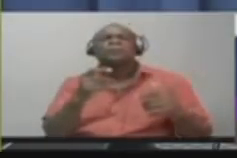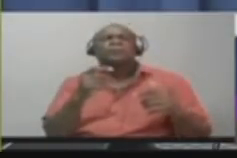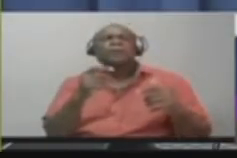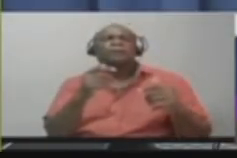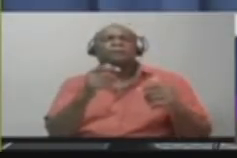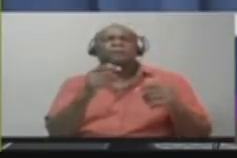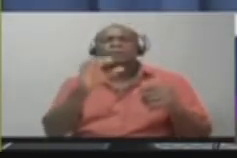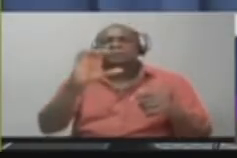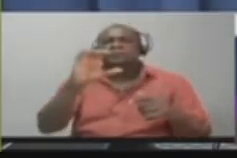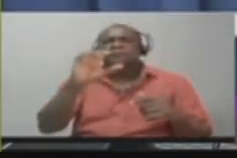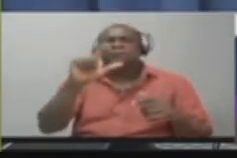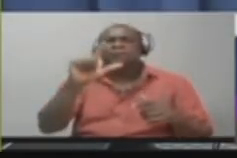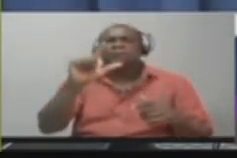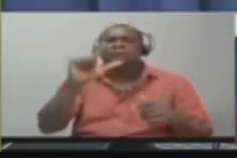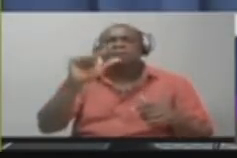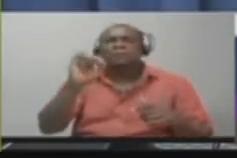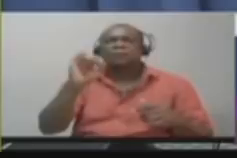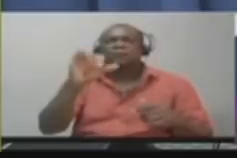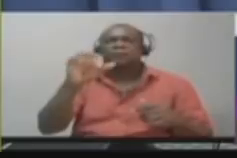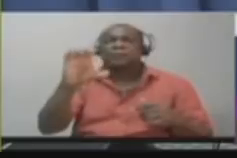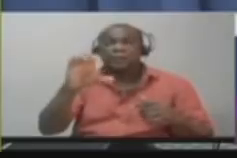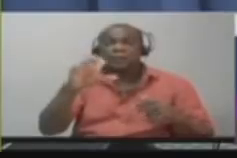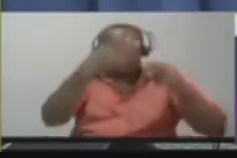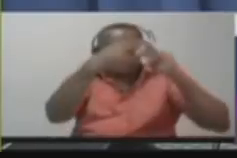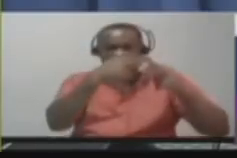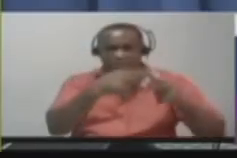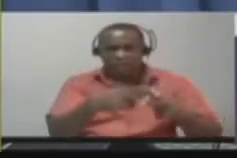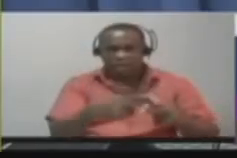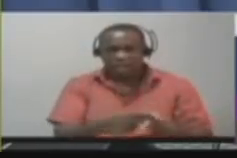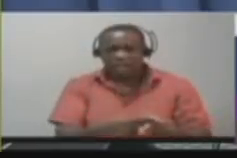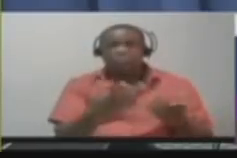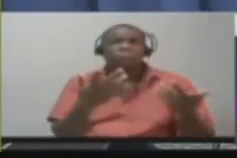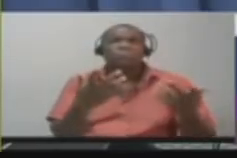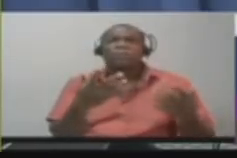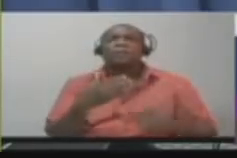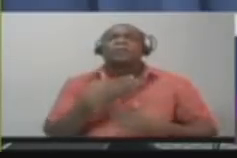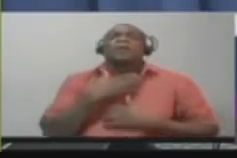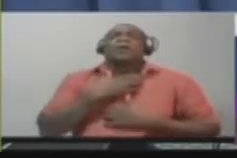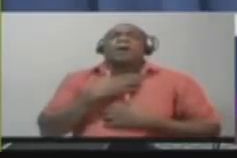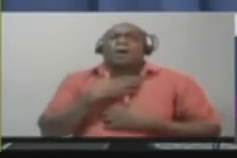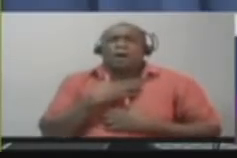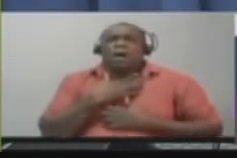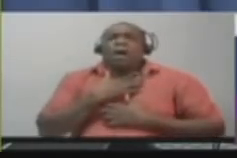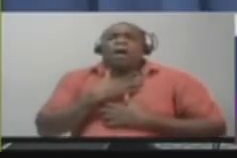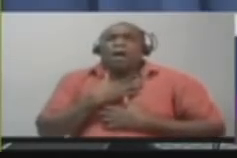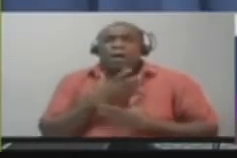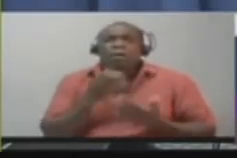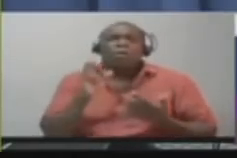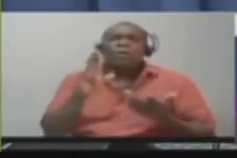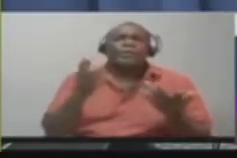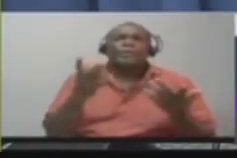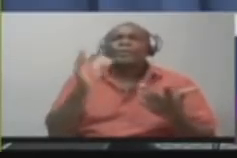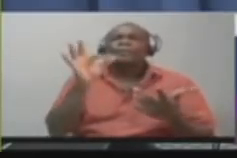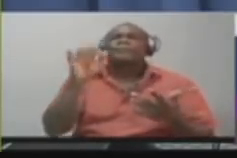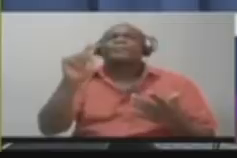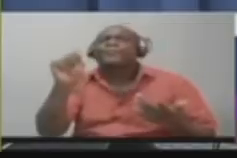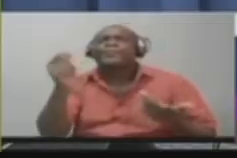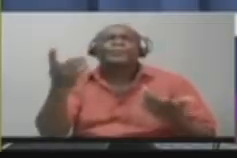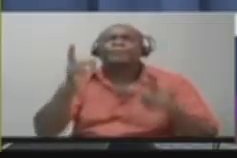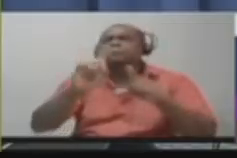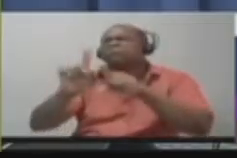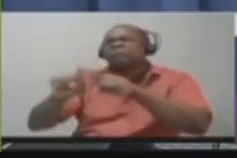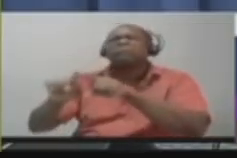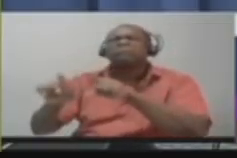clinic, whatever. Okay? So that is how it's going to work at the health center level, 109